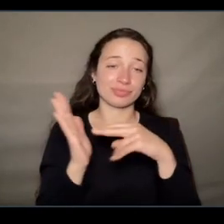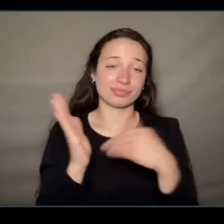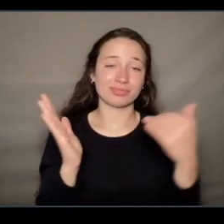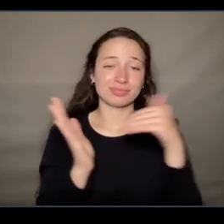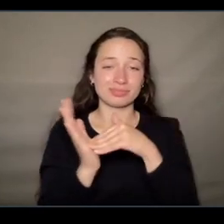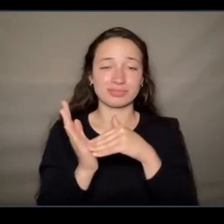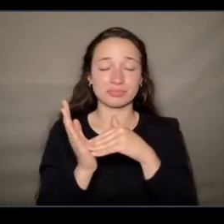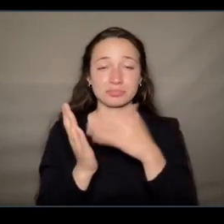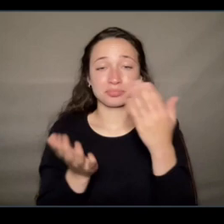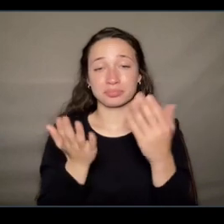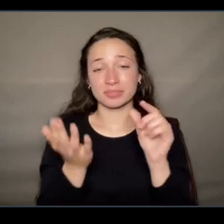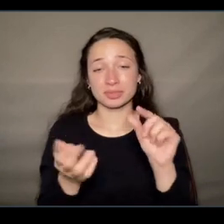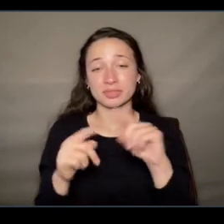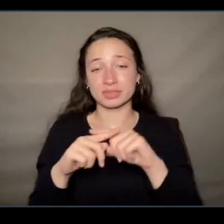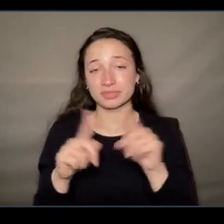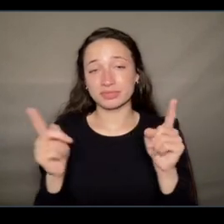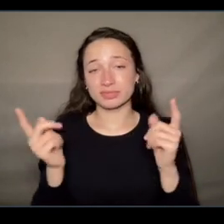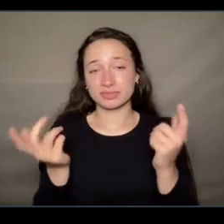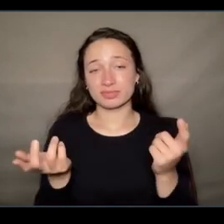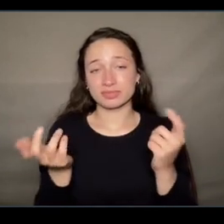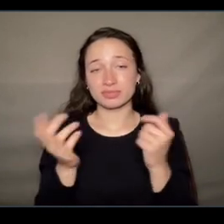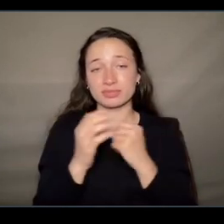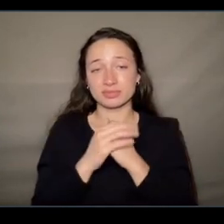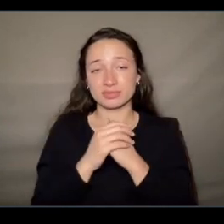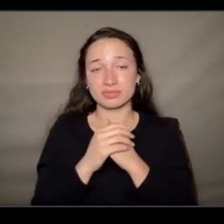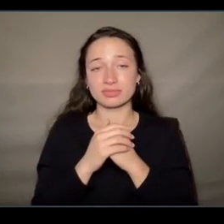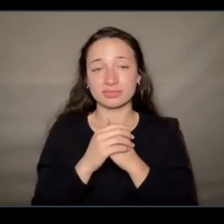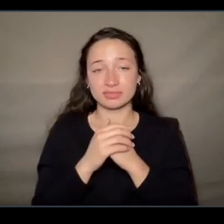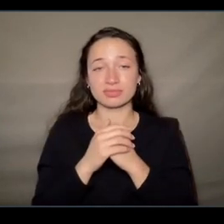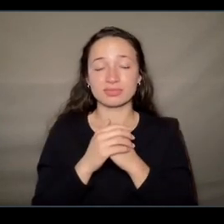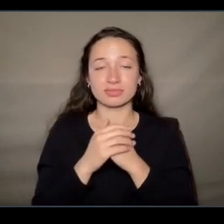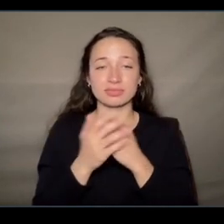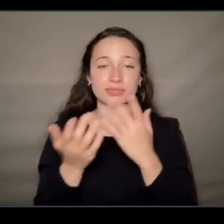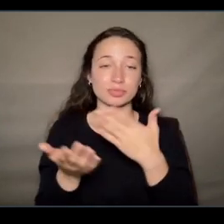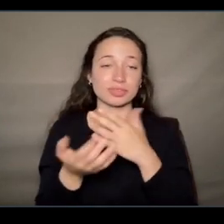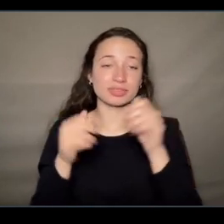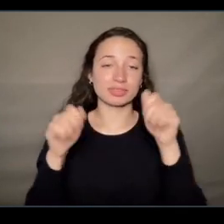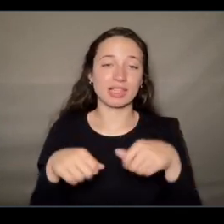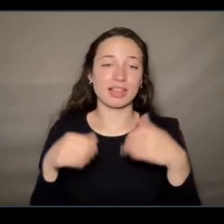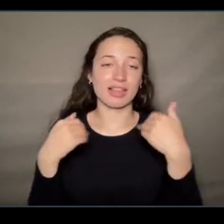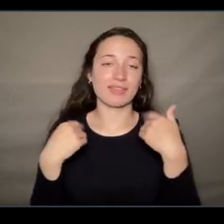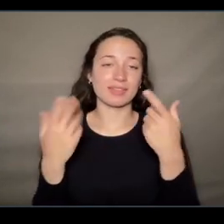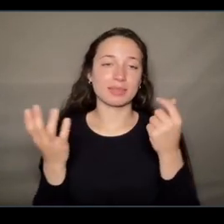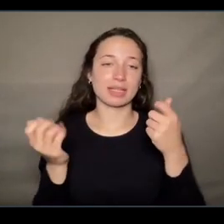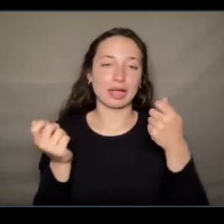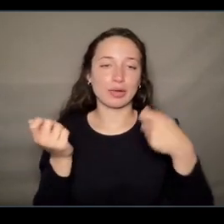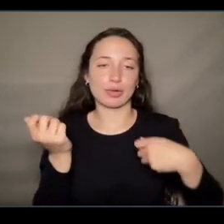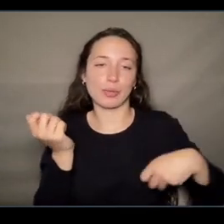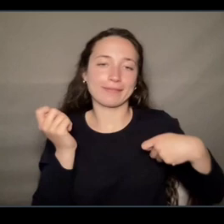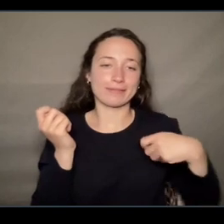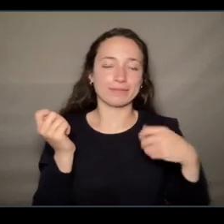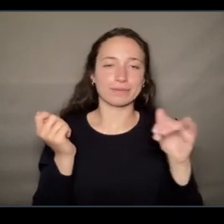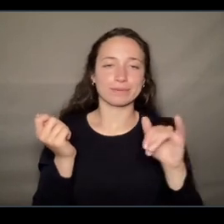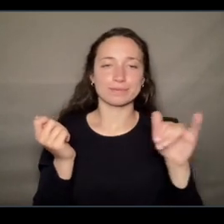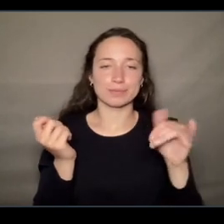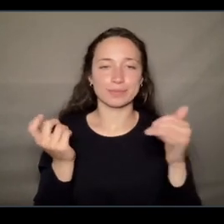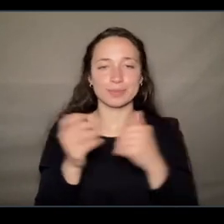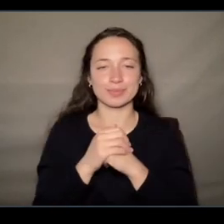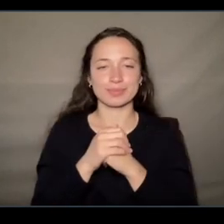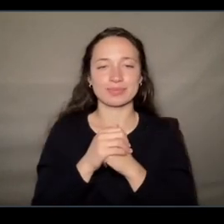sometimes if I were to read it again, it would be a little bit different, you know, so maybe the musician can, you know, have a riff